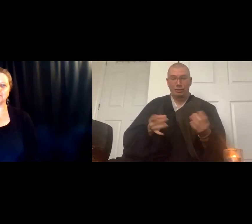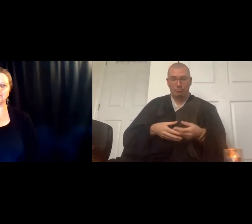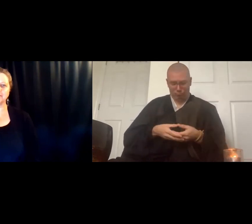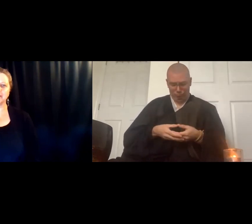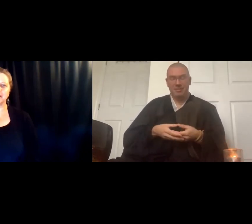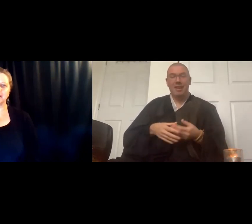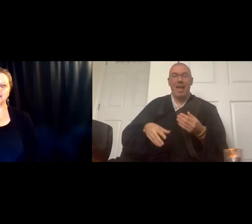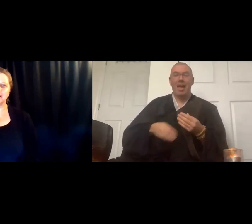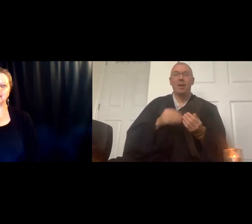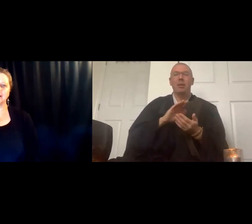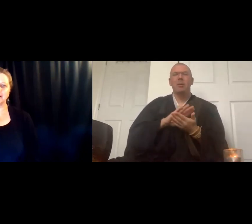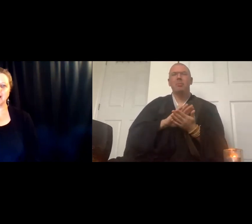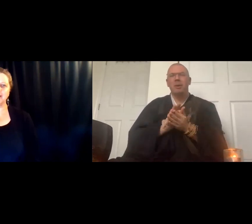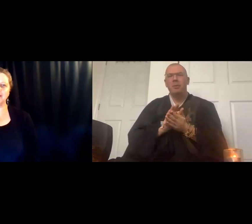yourself.